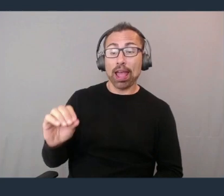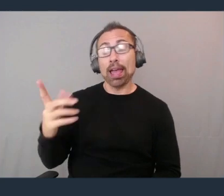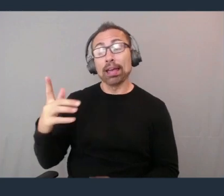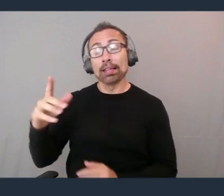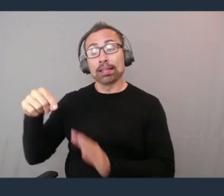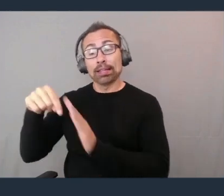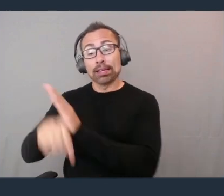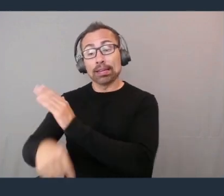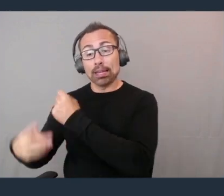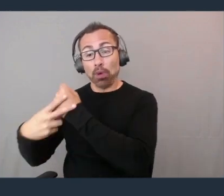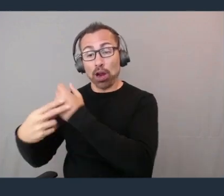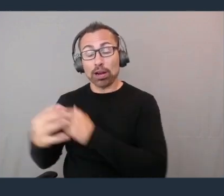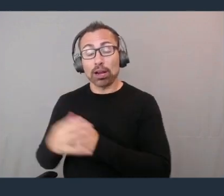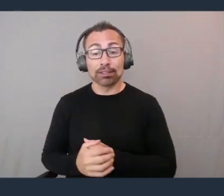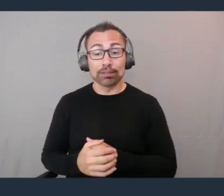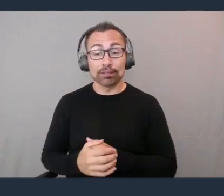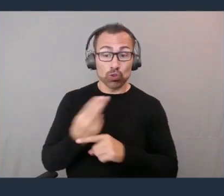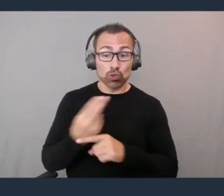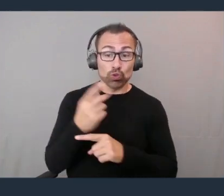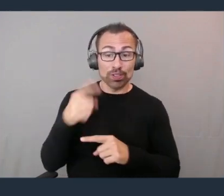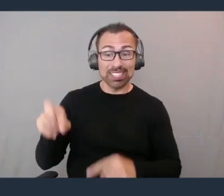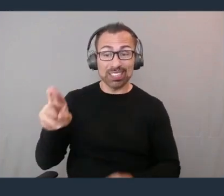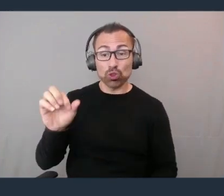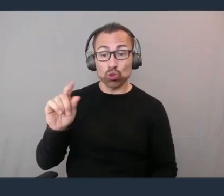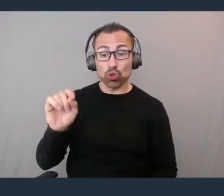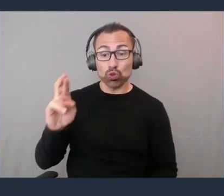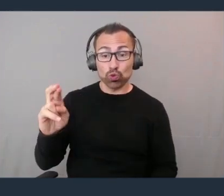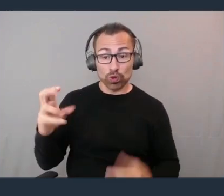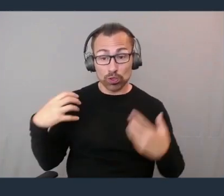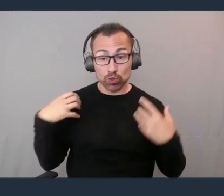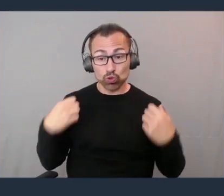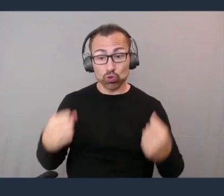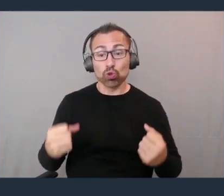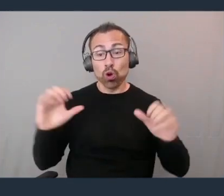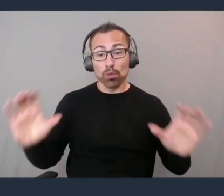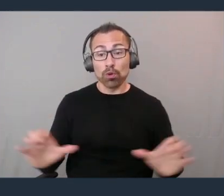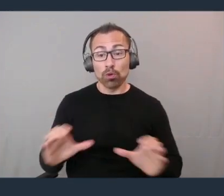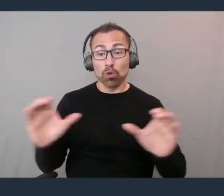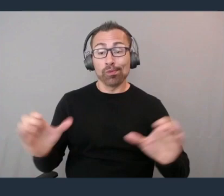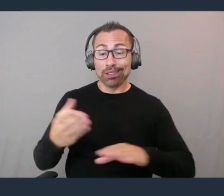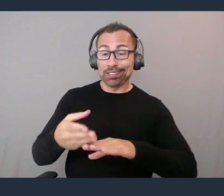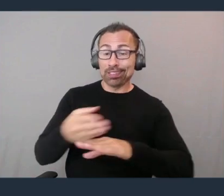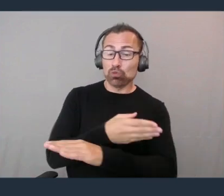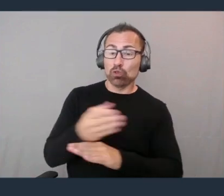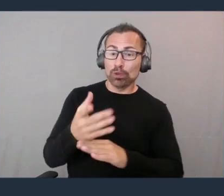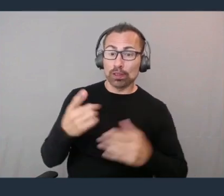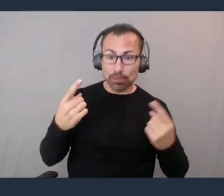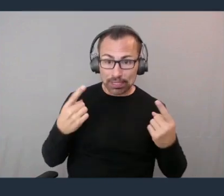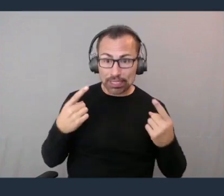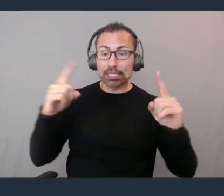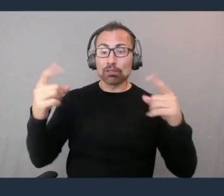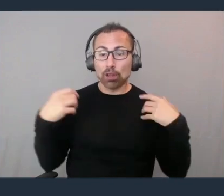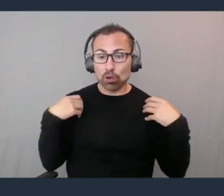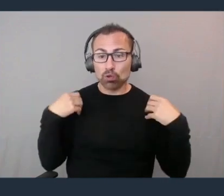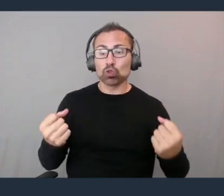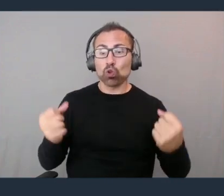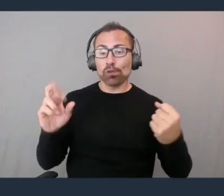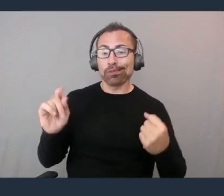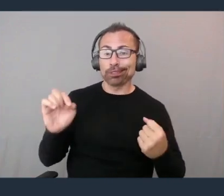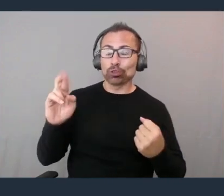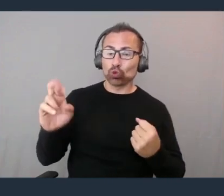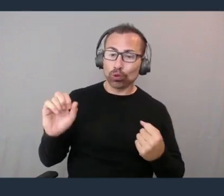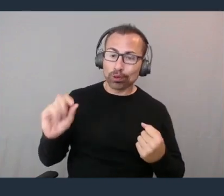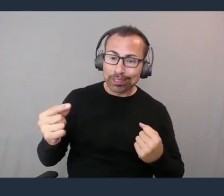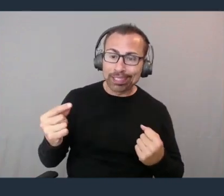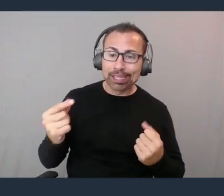this recent restore performance improvement, they've been successful in restoring millions of objects in a single day,